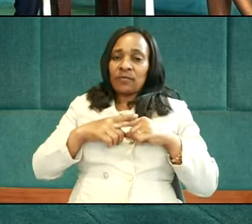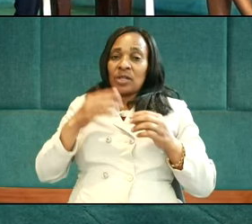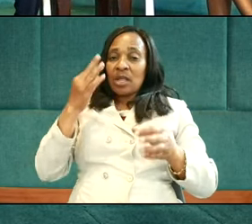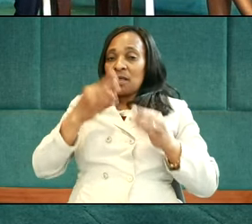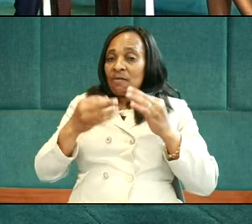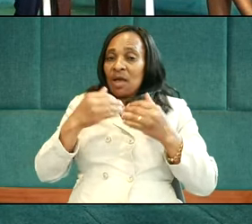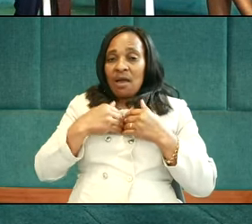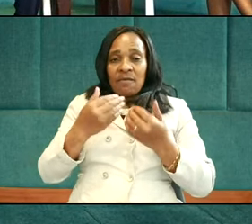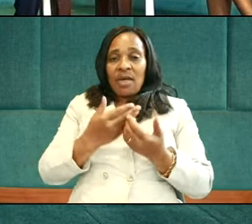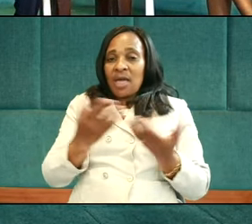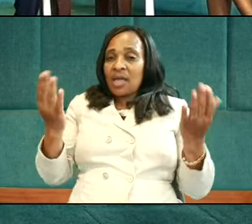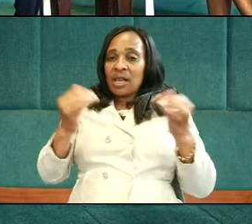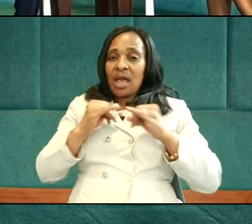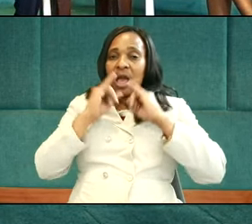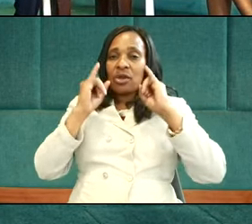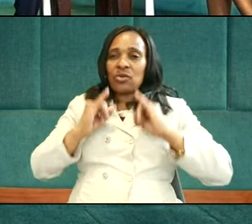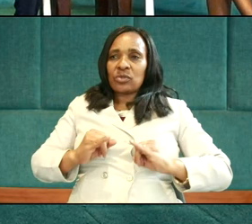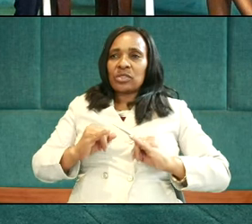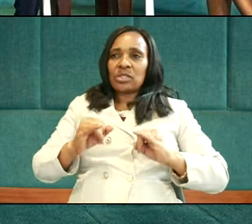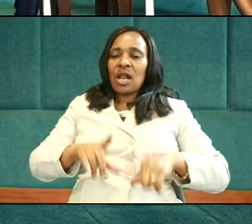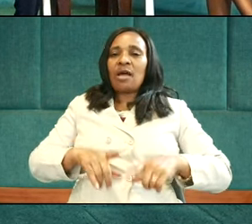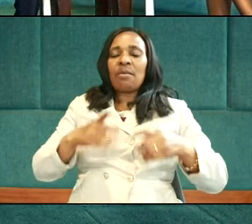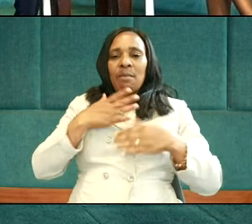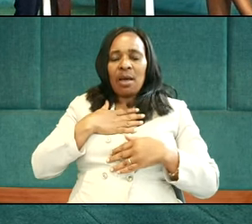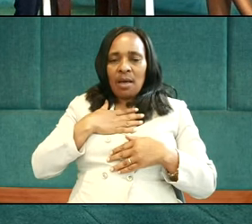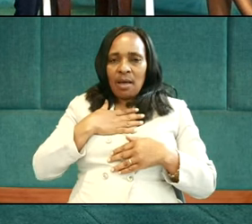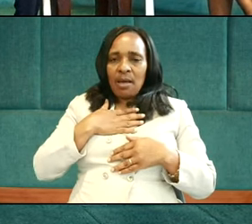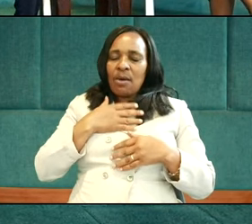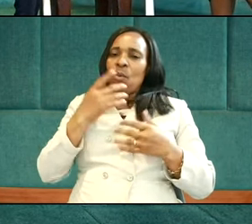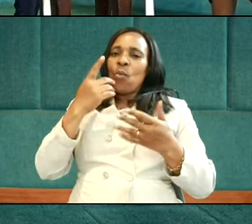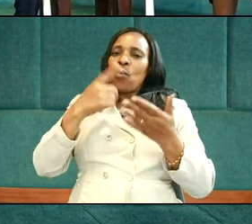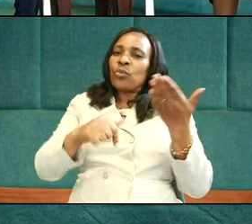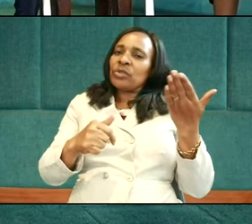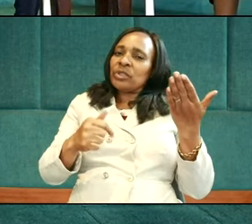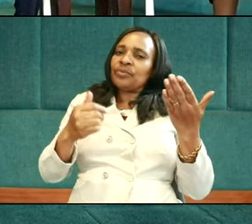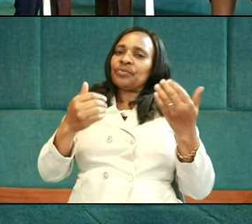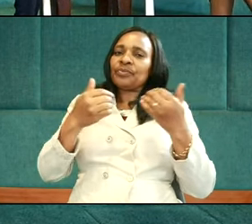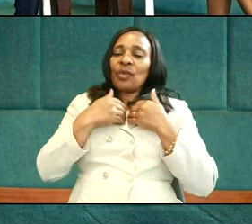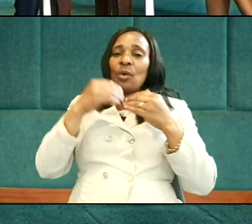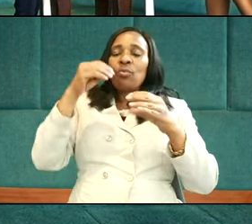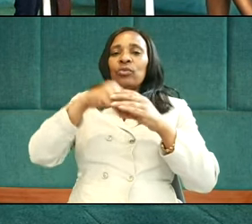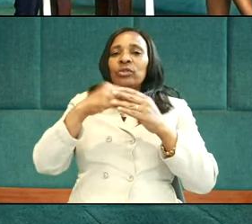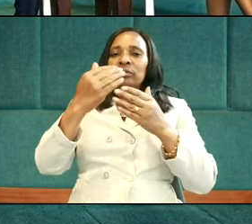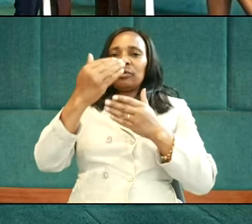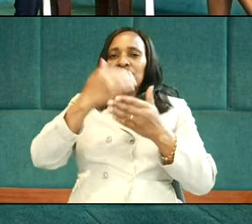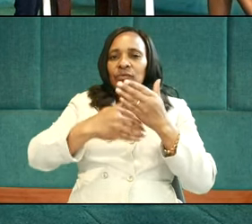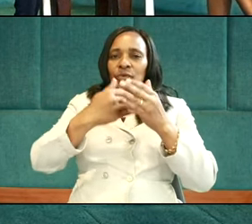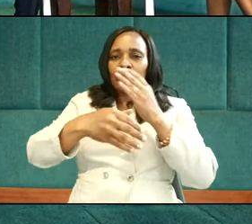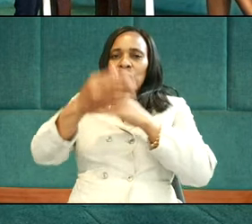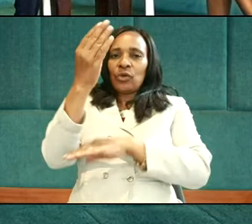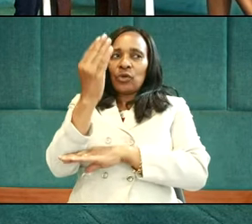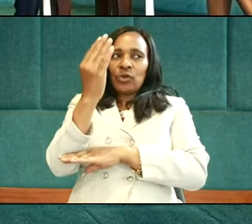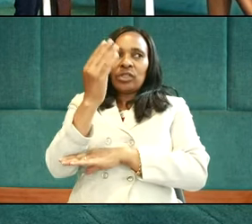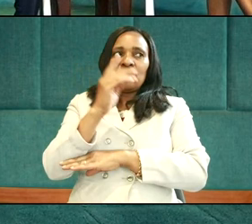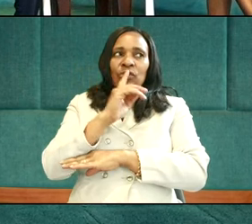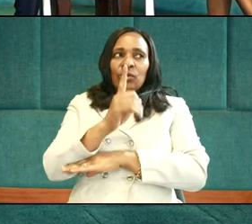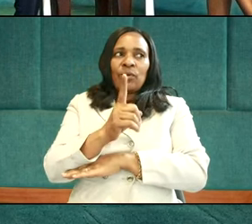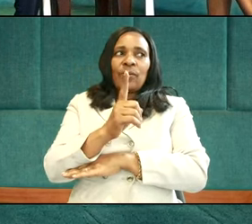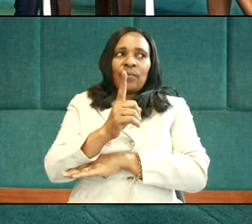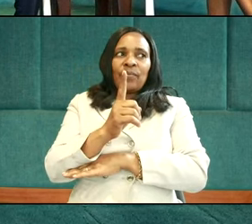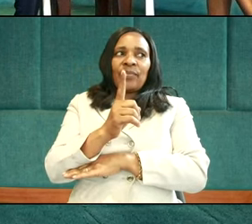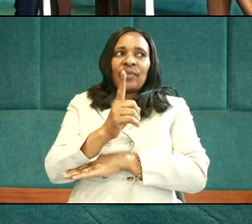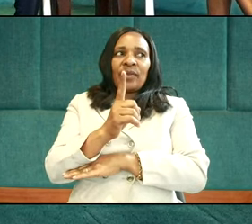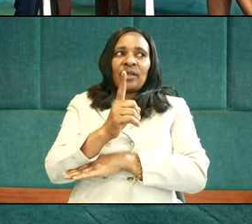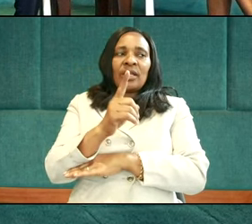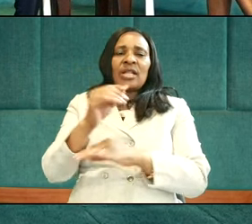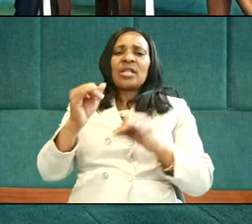we have any idols in our lives, and what we have put before God. So